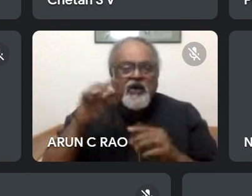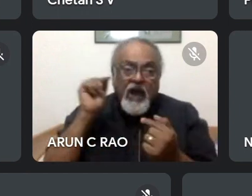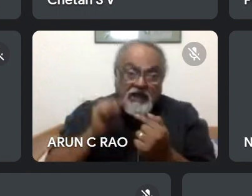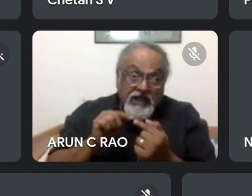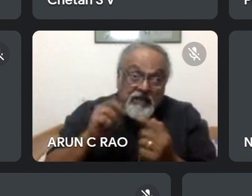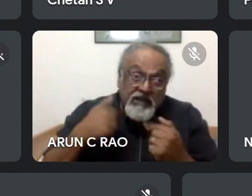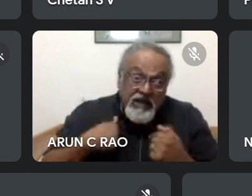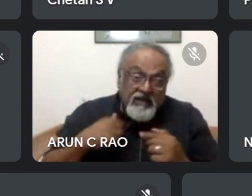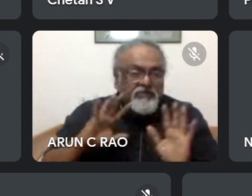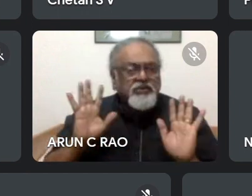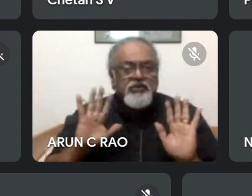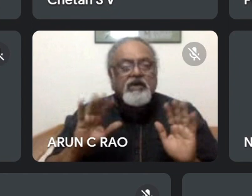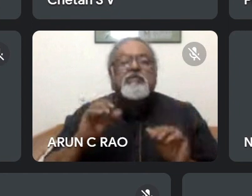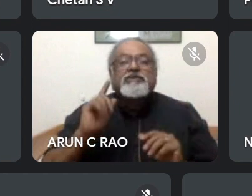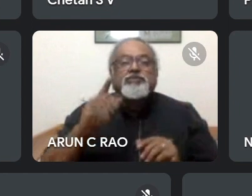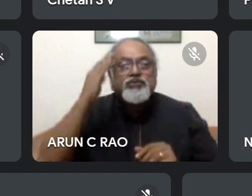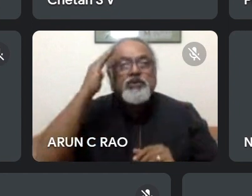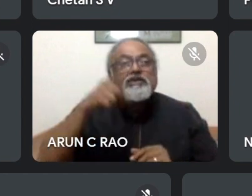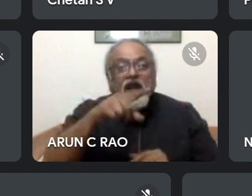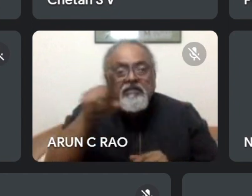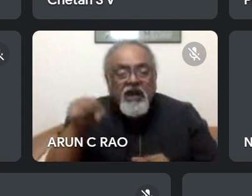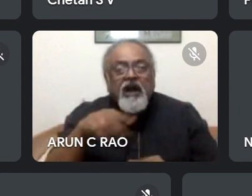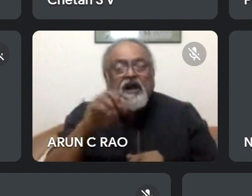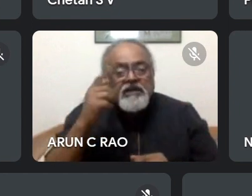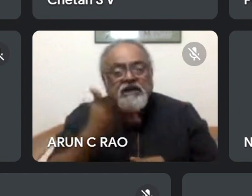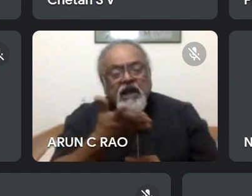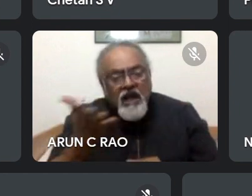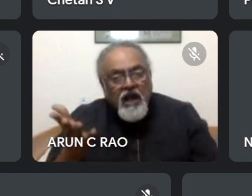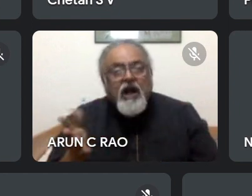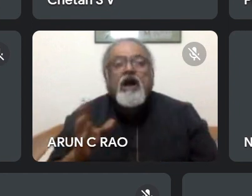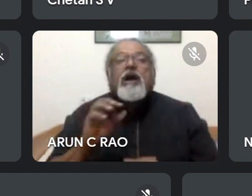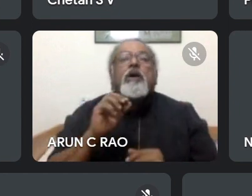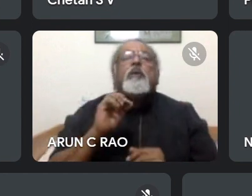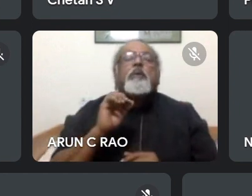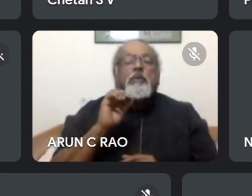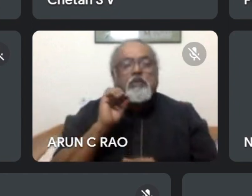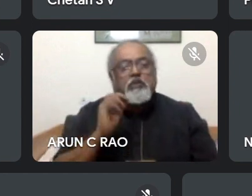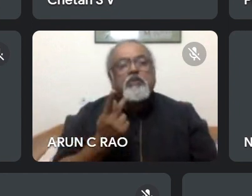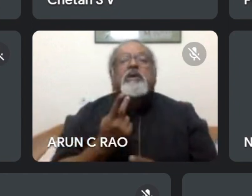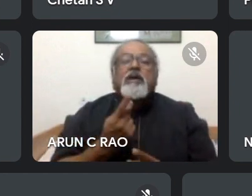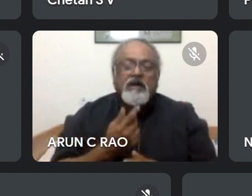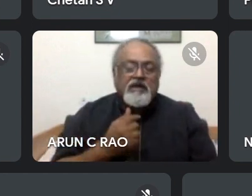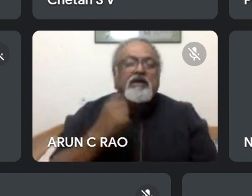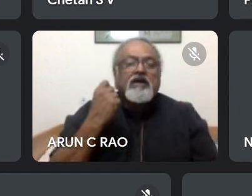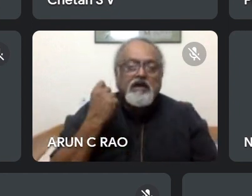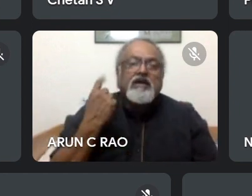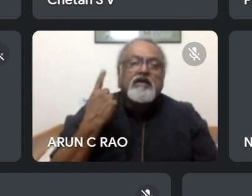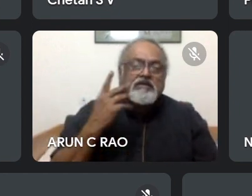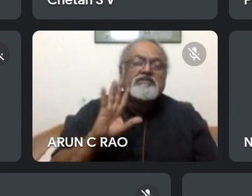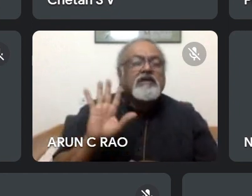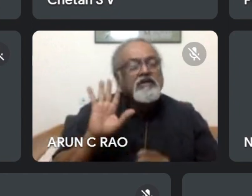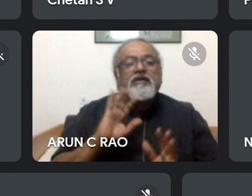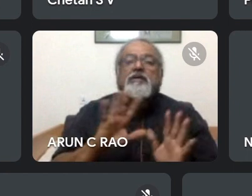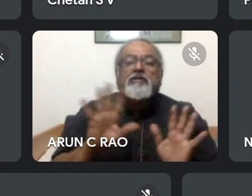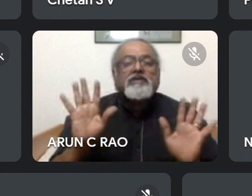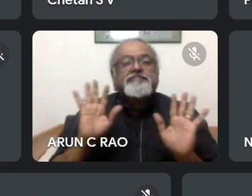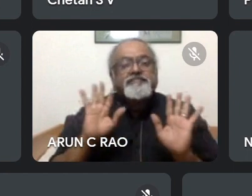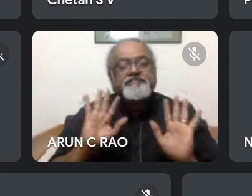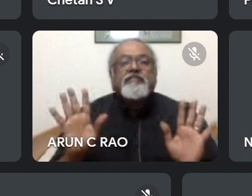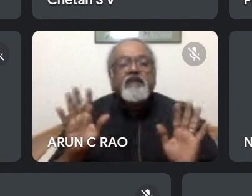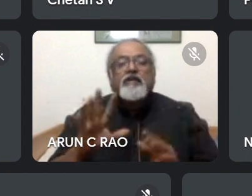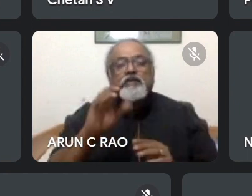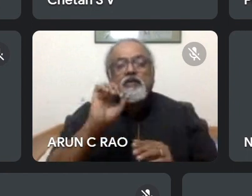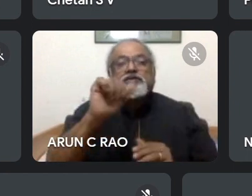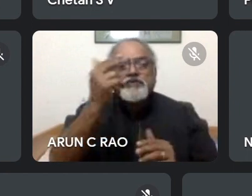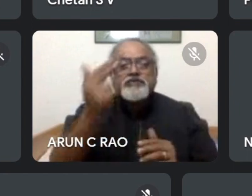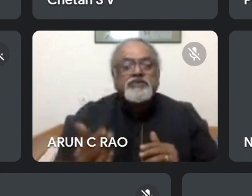just acknowledge that this is what I'm going through, and that's fine. I'm at least that way. I know that I'm being acknowledged, right? So all this